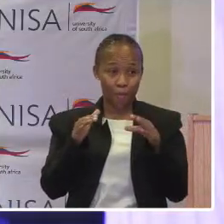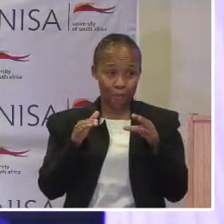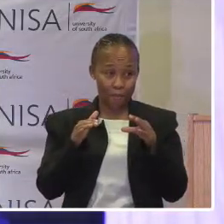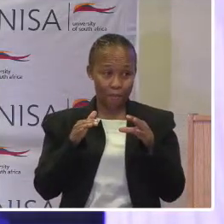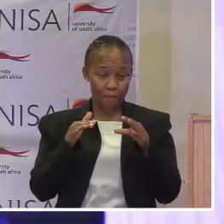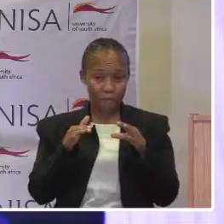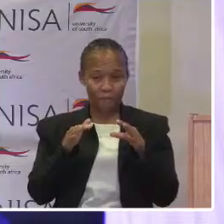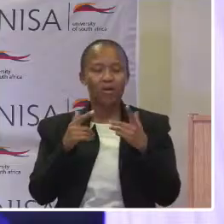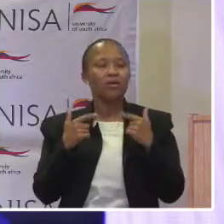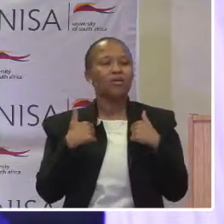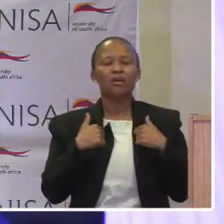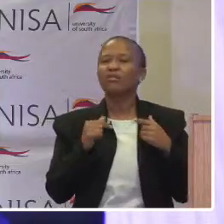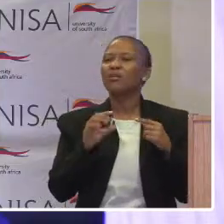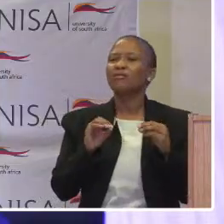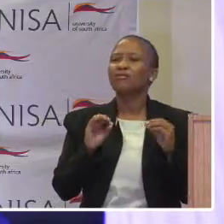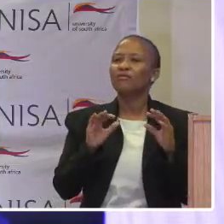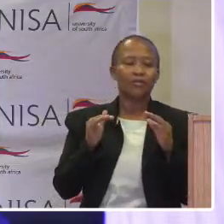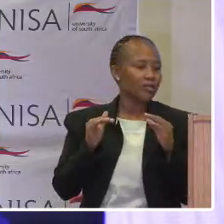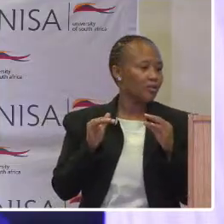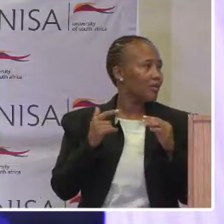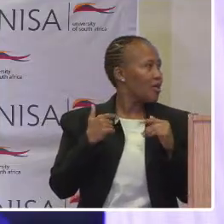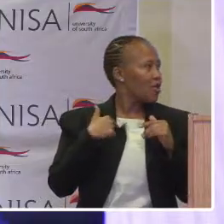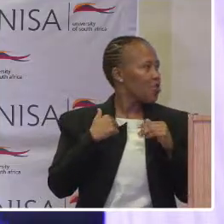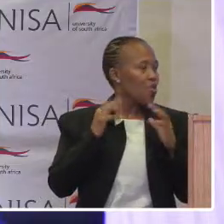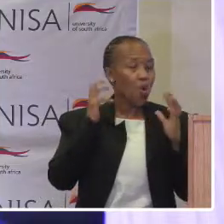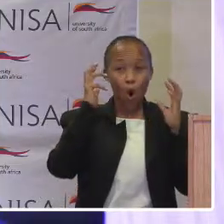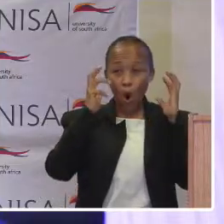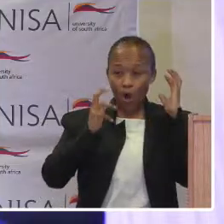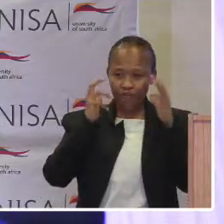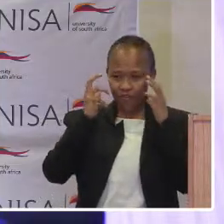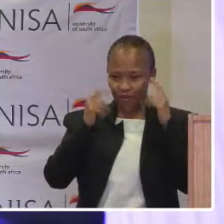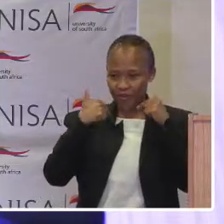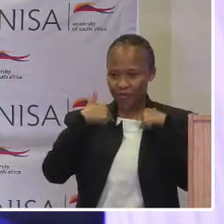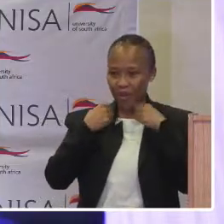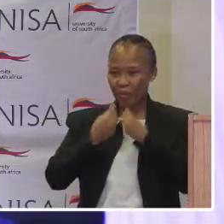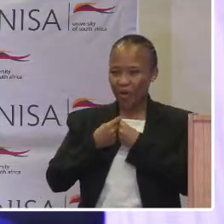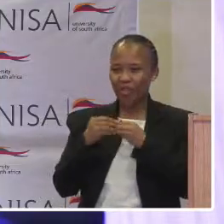business. Please don't confuse me with the soccer player.